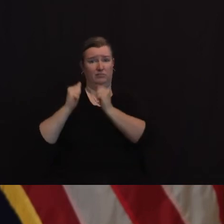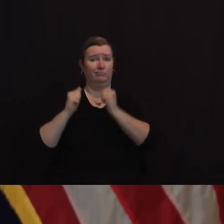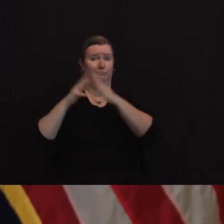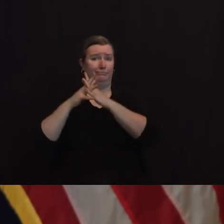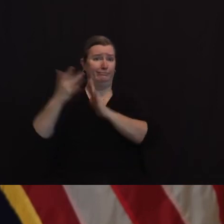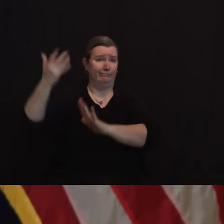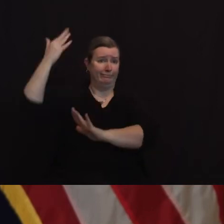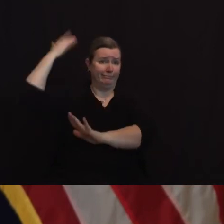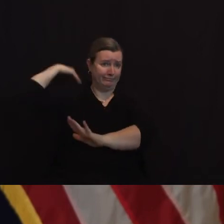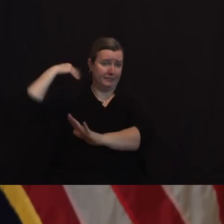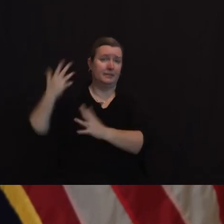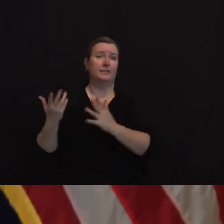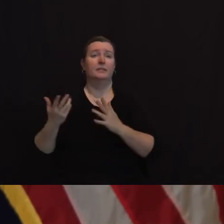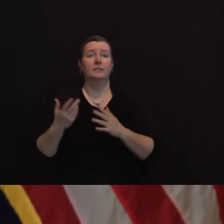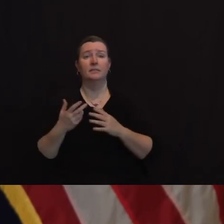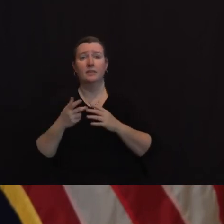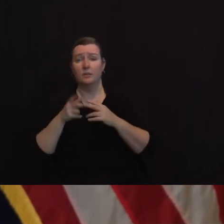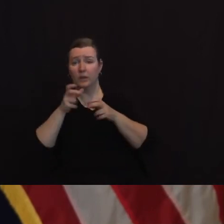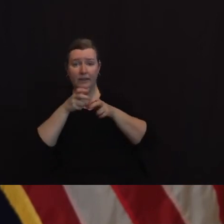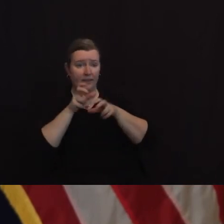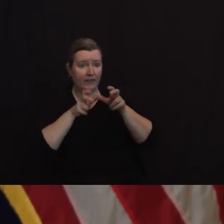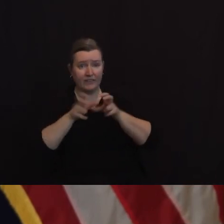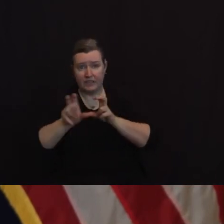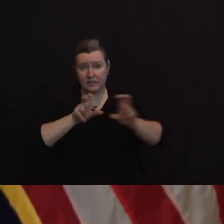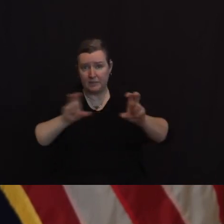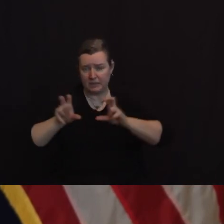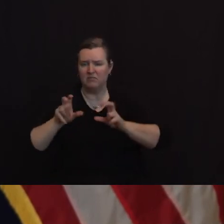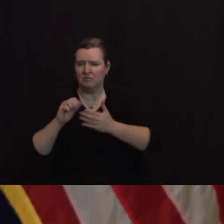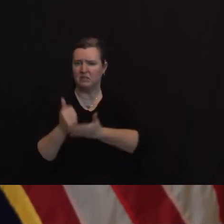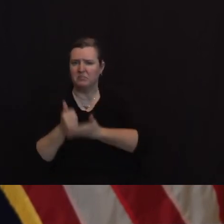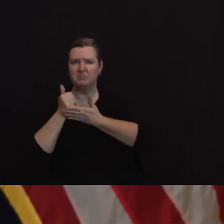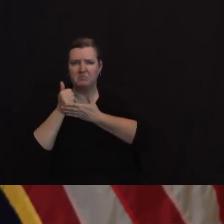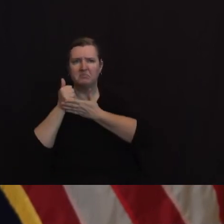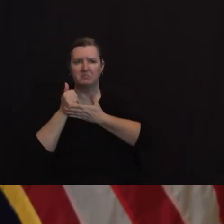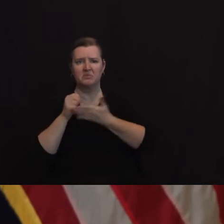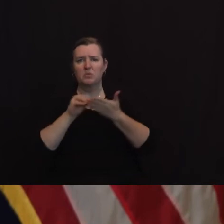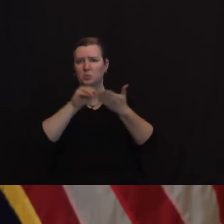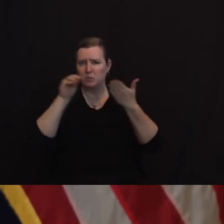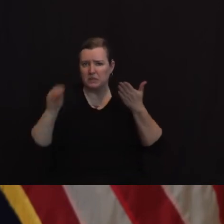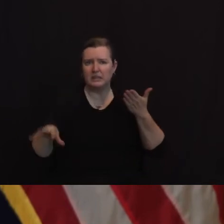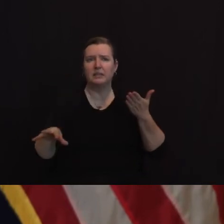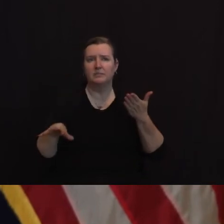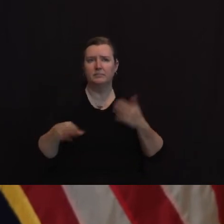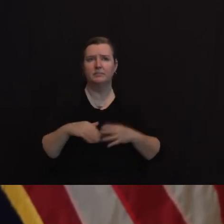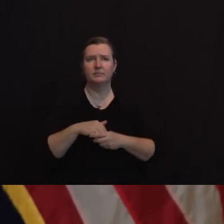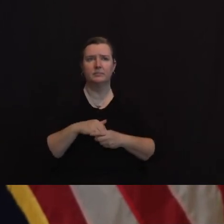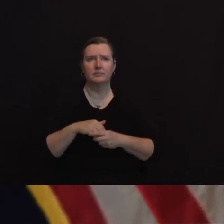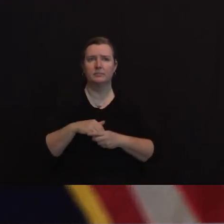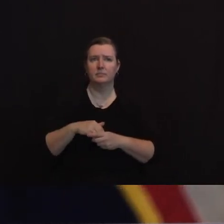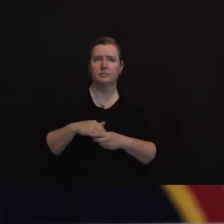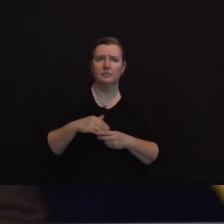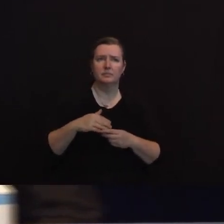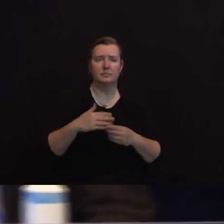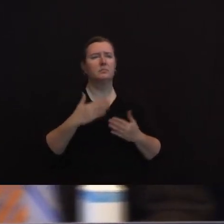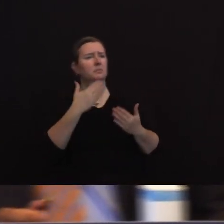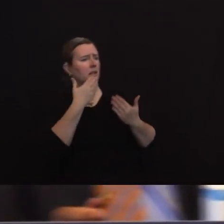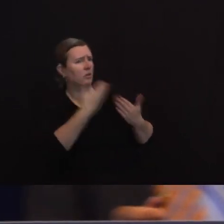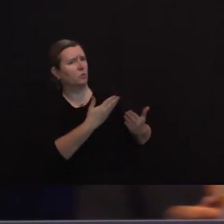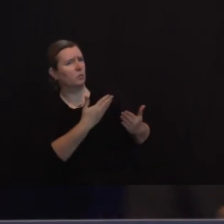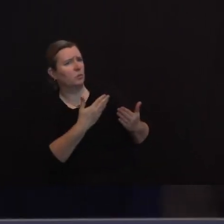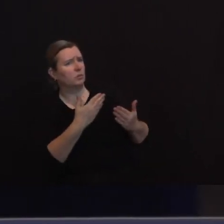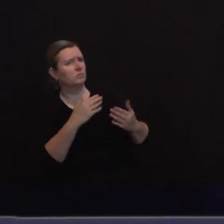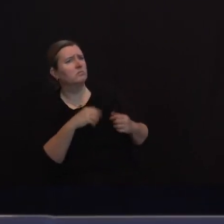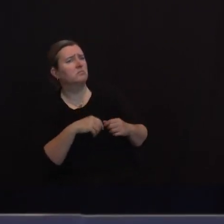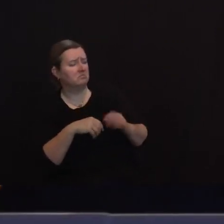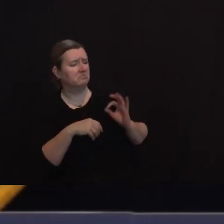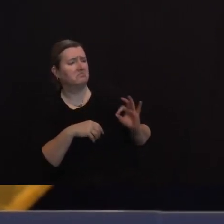are significant and substantial in helping students to get to and through college. Well said. I mean, that's a point, the TAG money